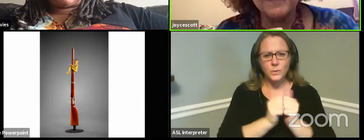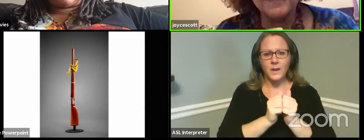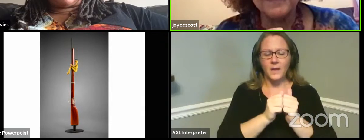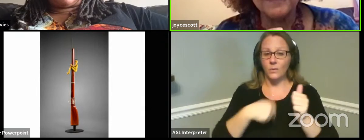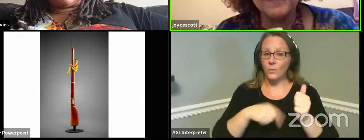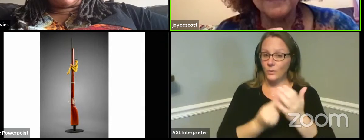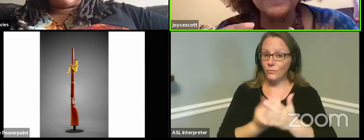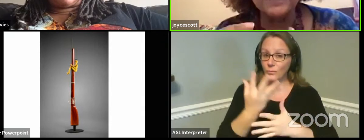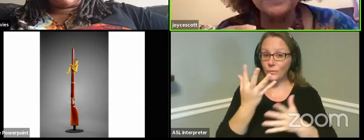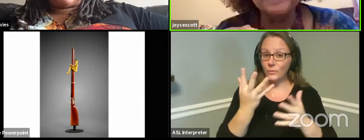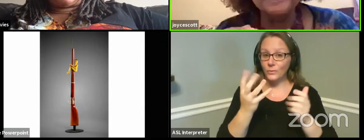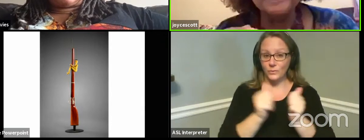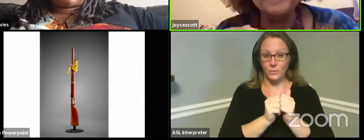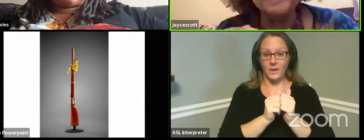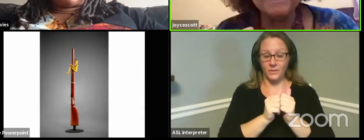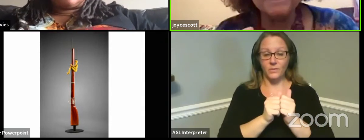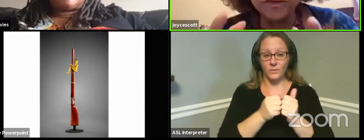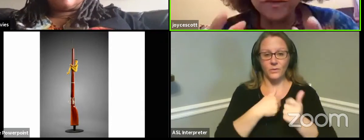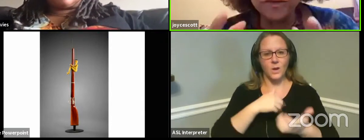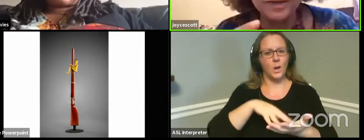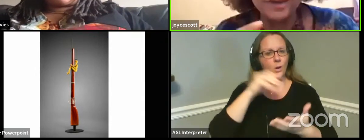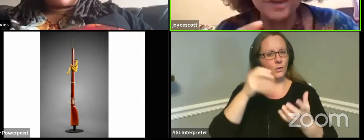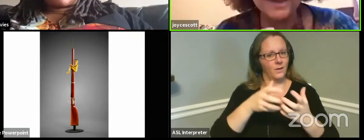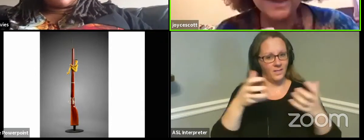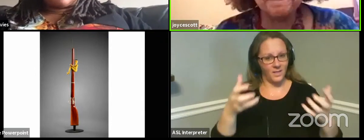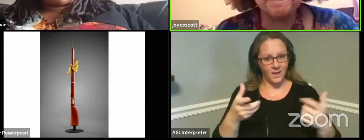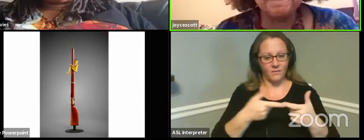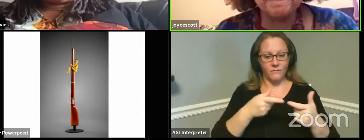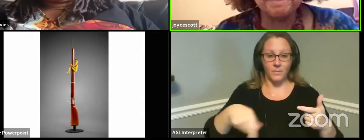I learned a great deal, and so did they.